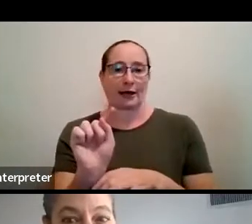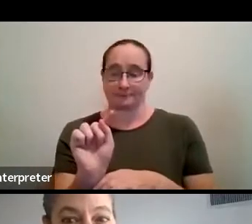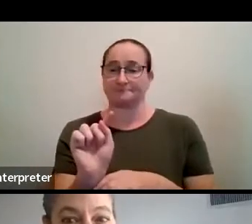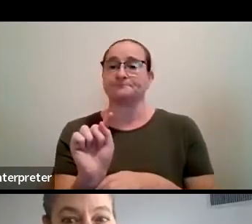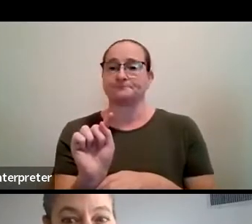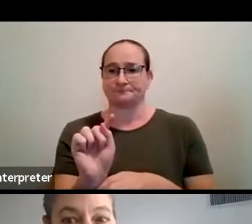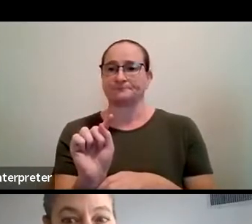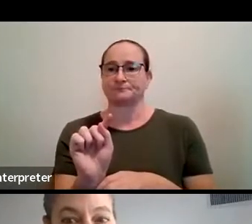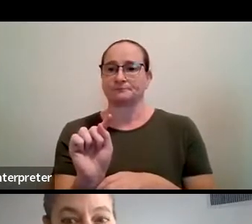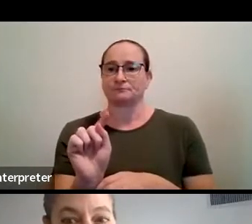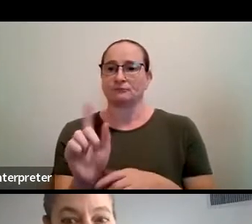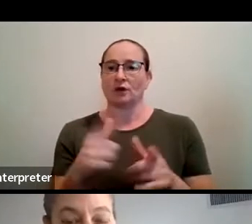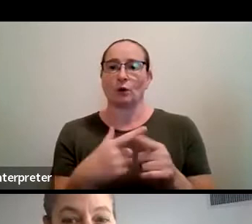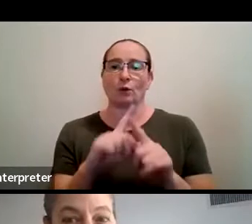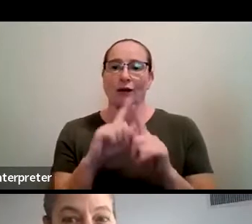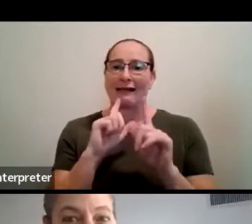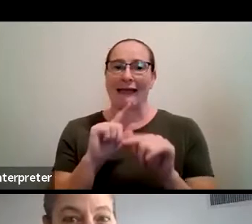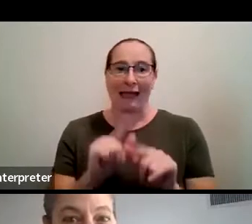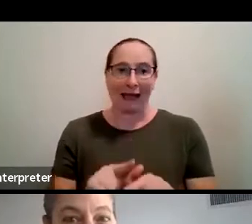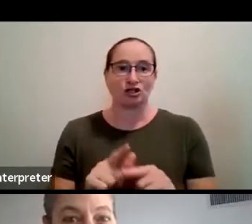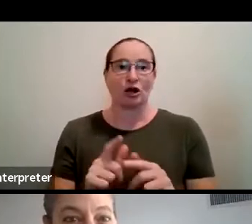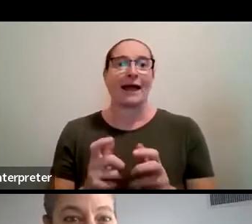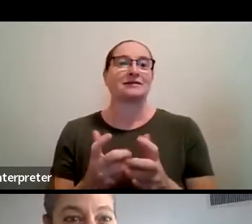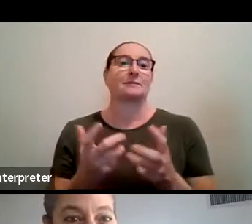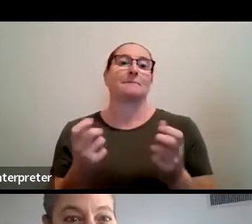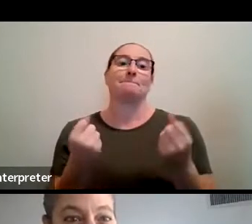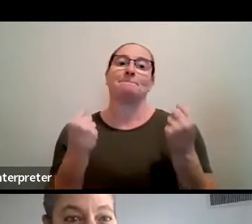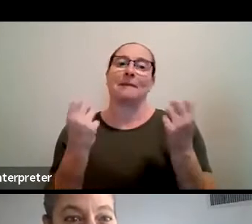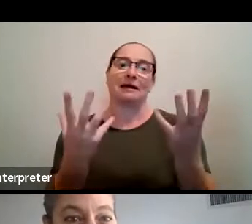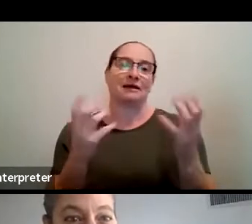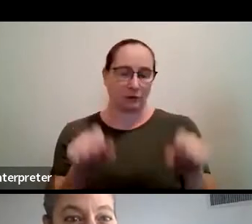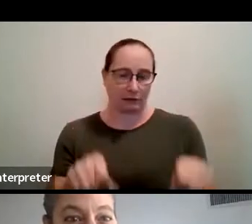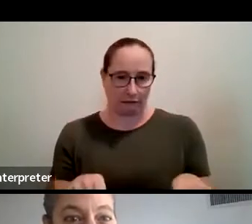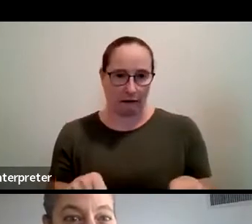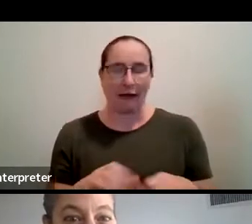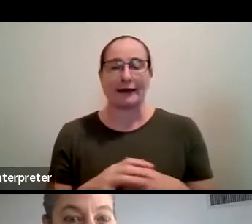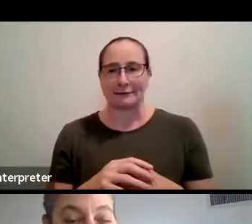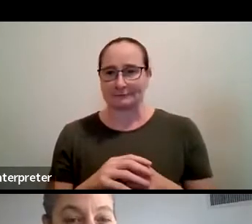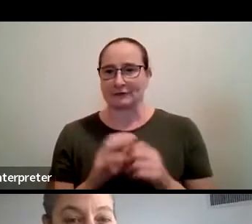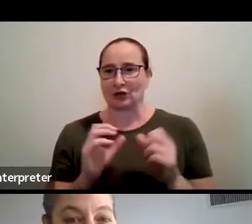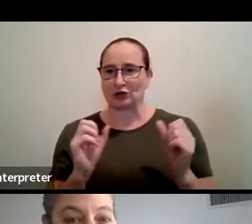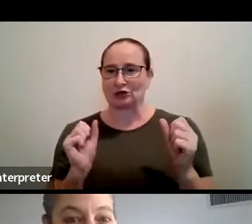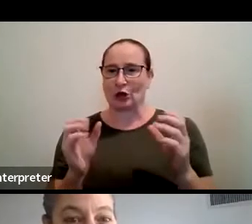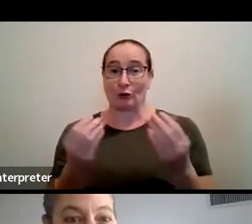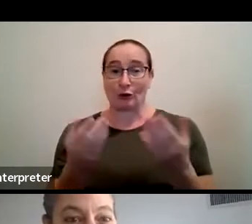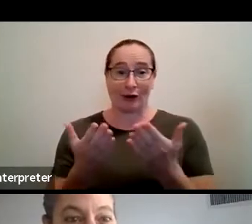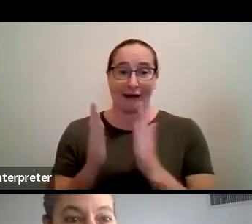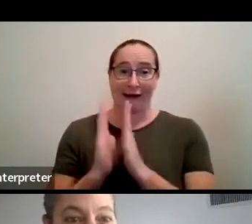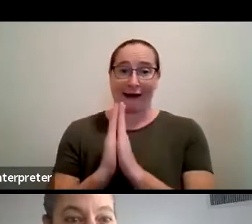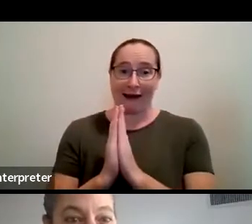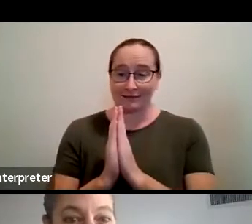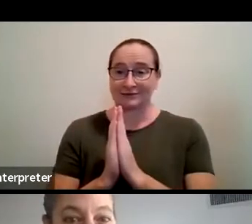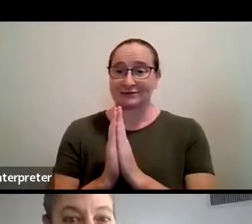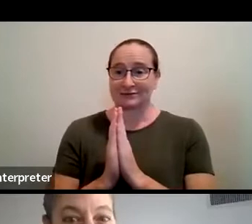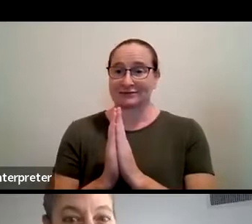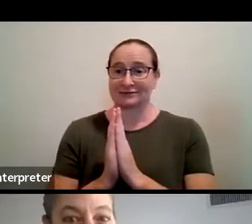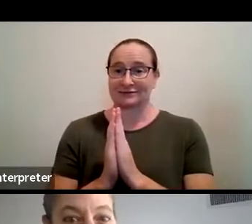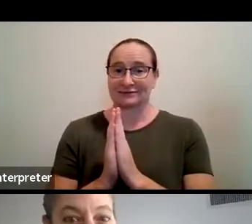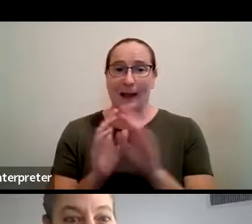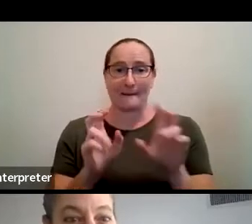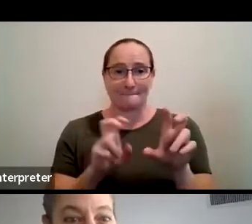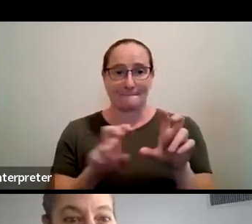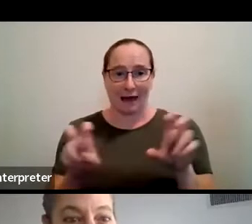are going to answer as many as we can. So we're going to ask our